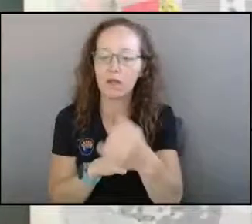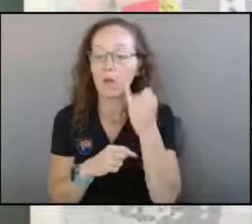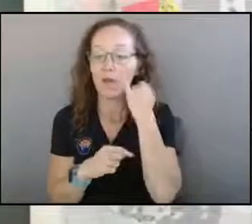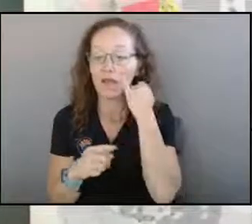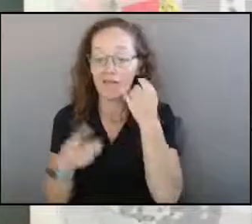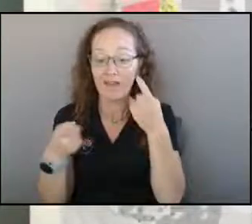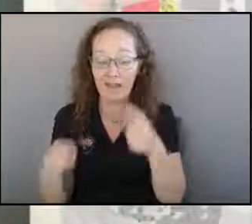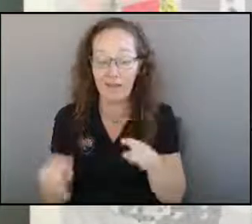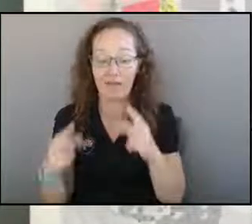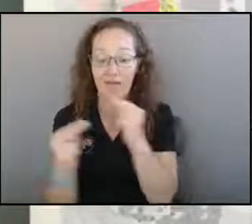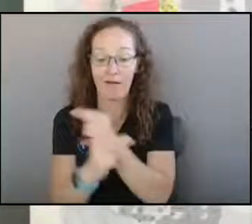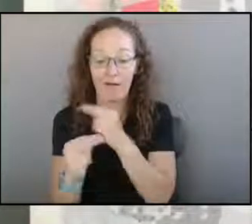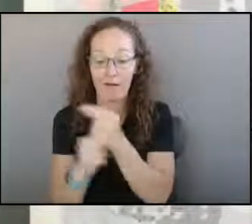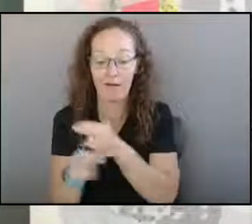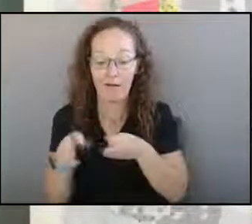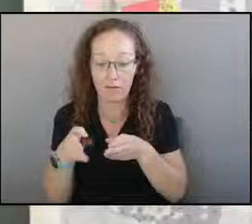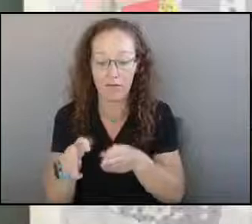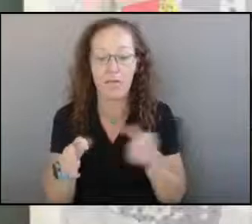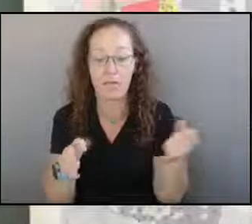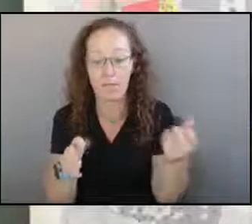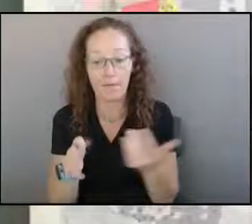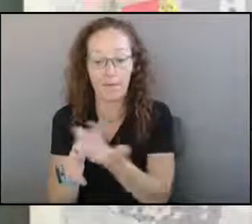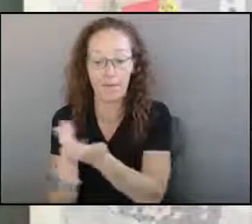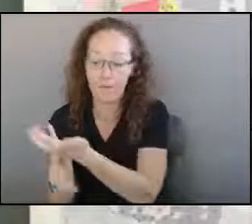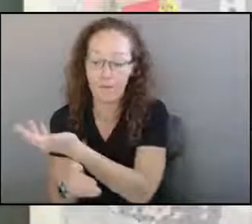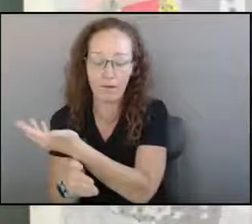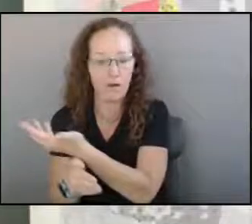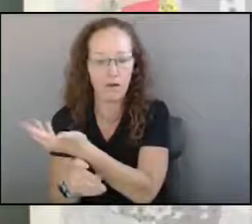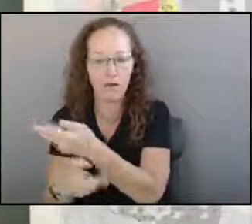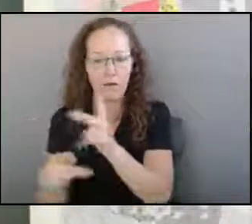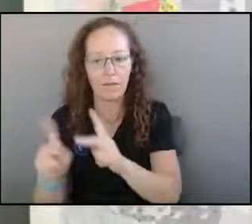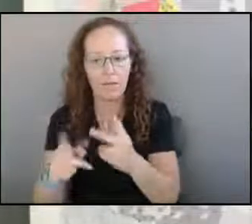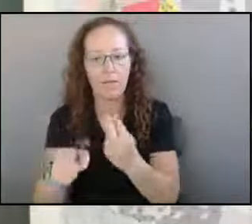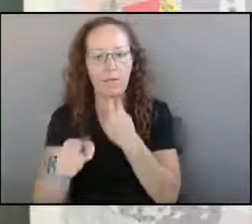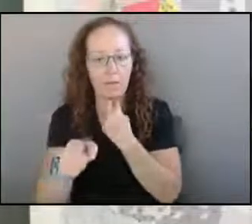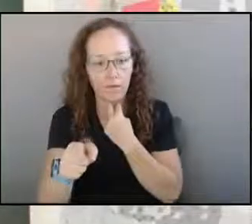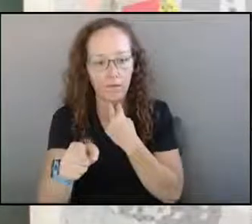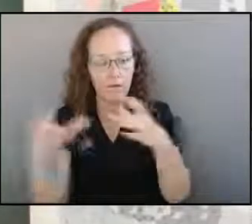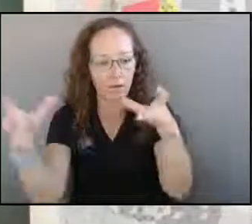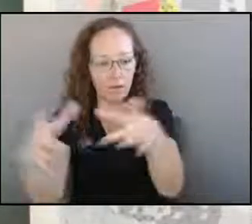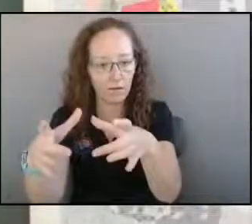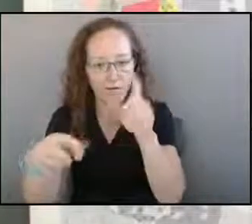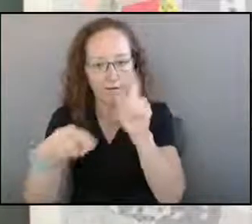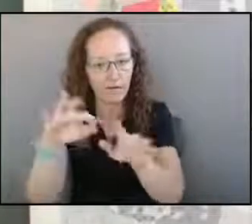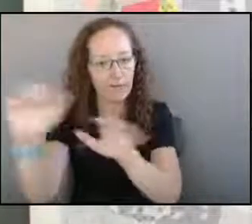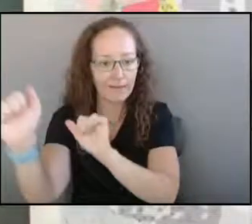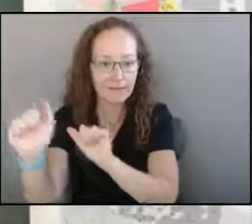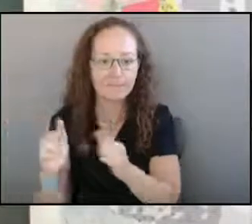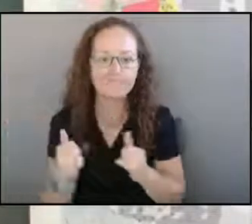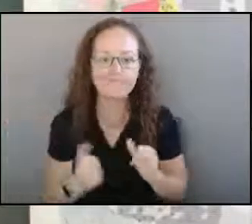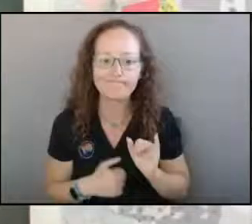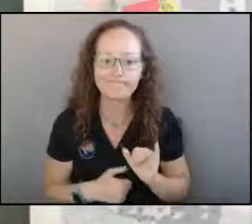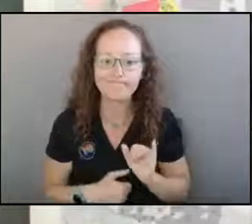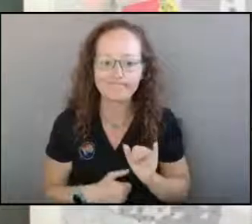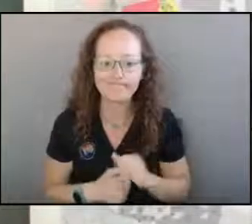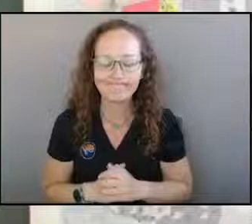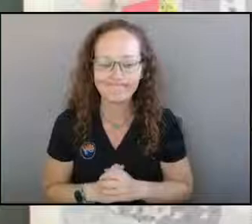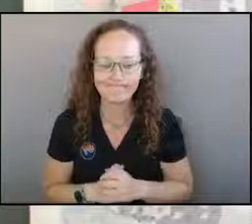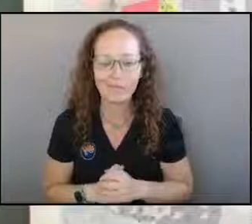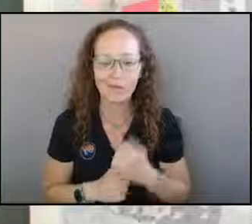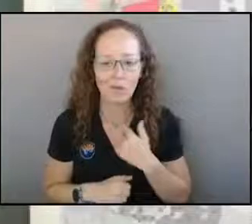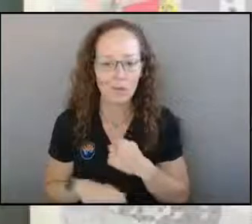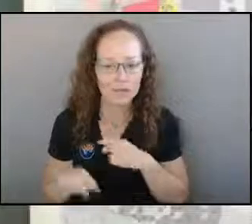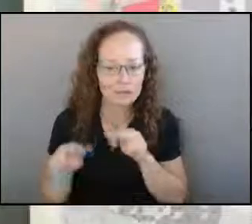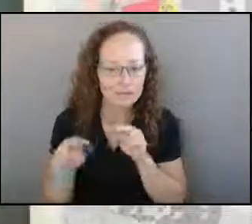the canyon, and cut off access to people in terms of getting out. So that's something that we look at very closely as